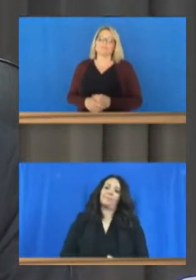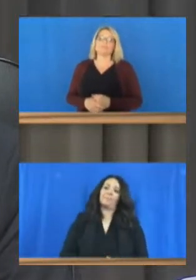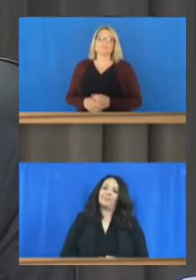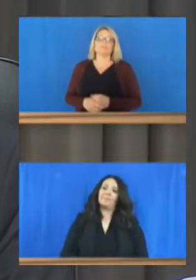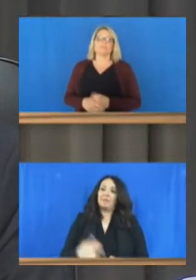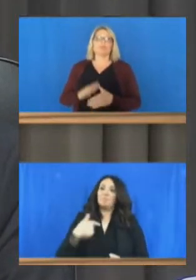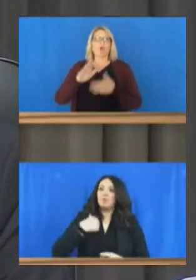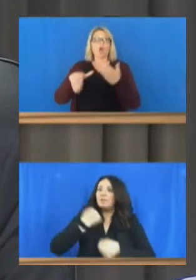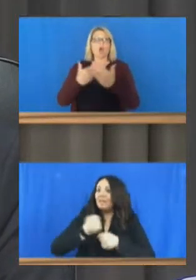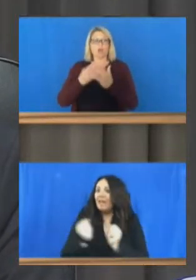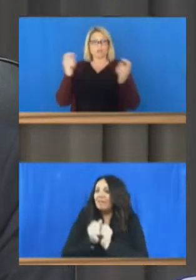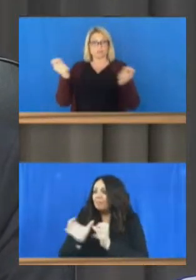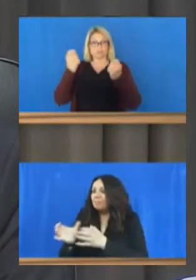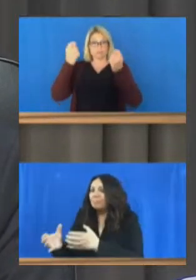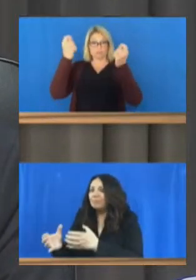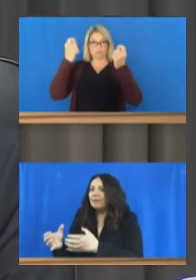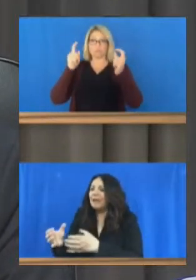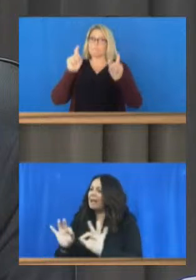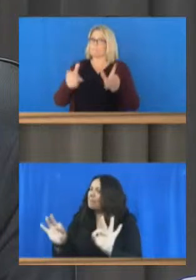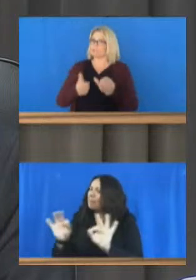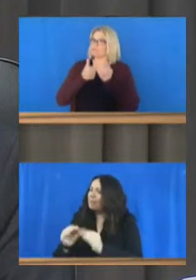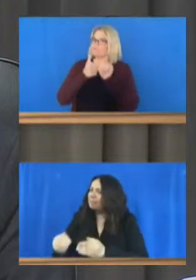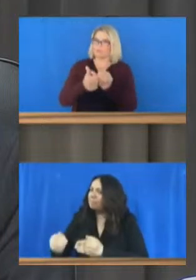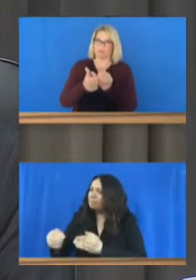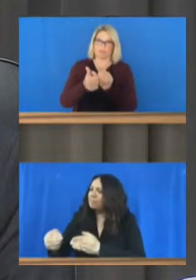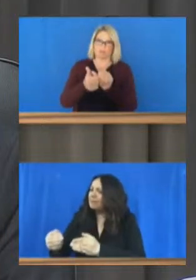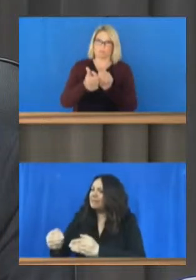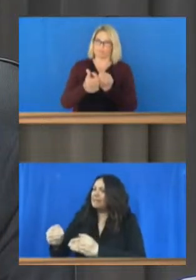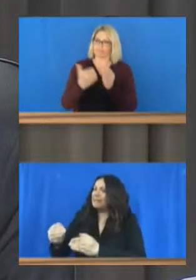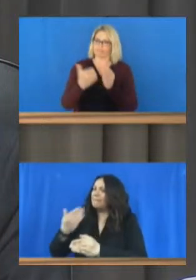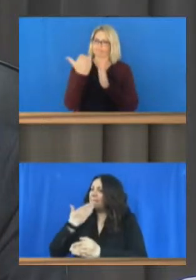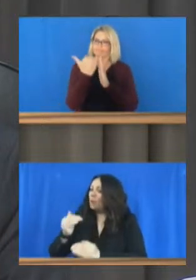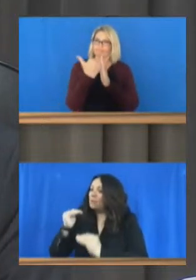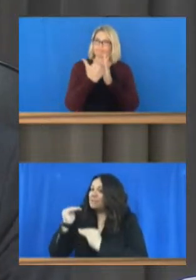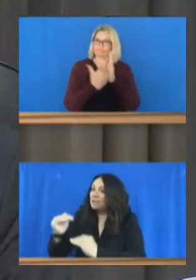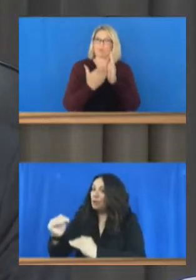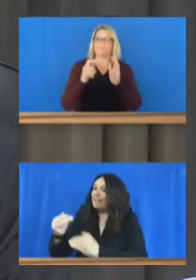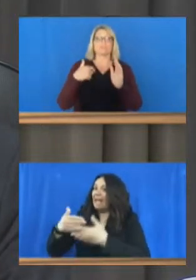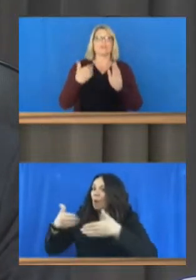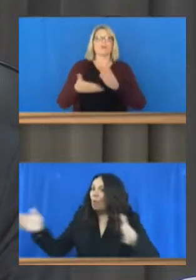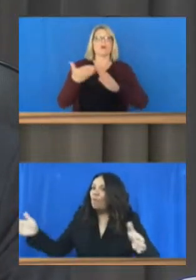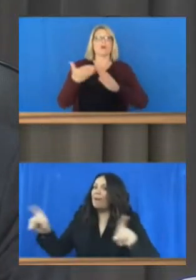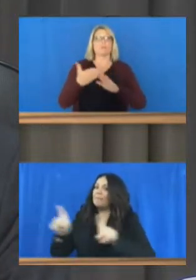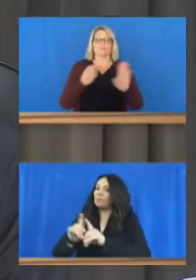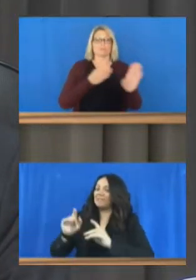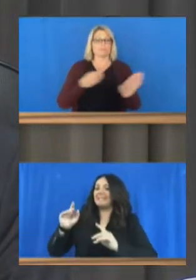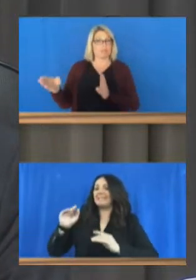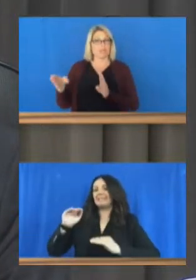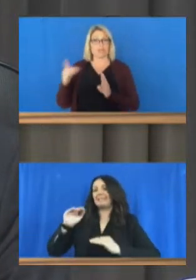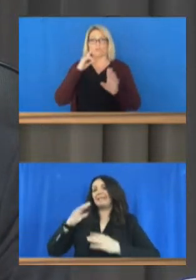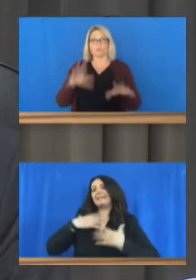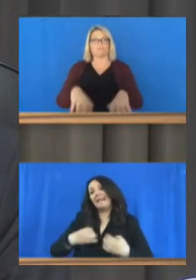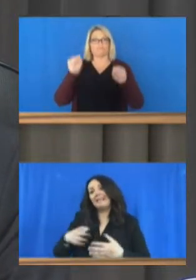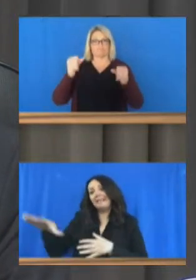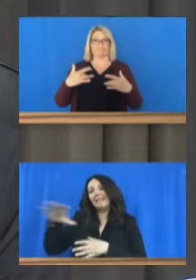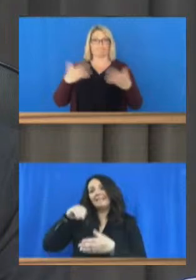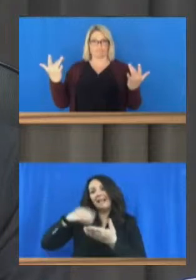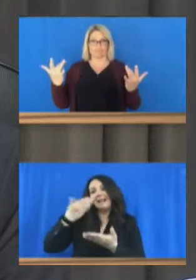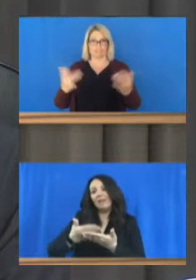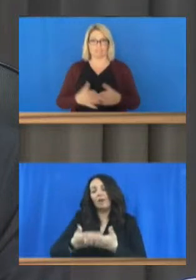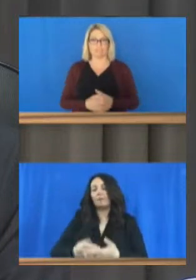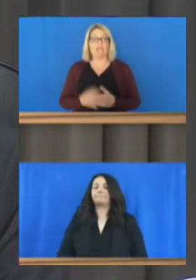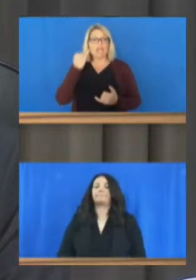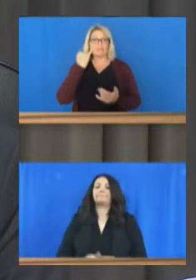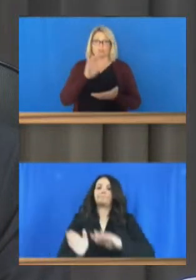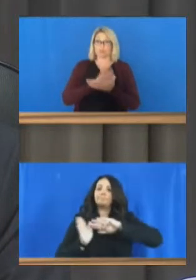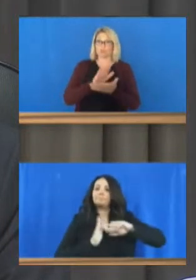moves to a more restrictive alert level, then events will have to take place virtually. And as we've known with COVID-19, those changes can